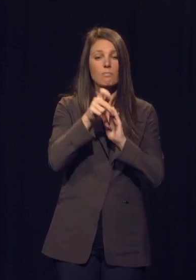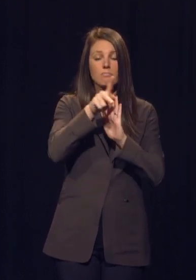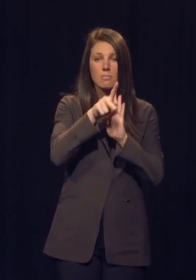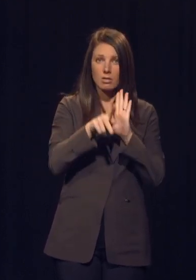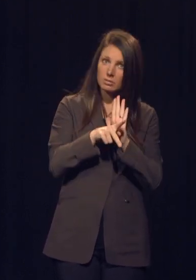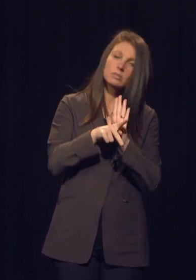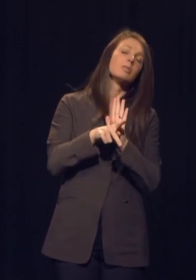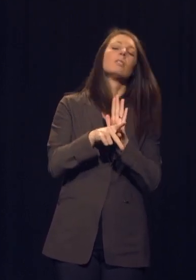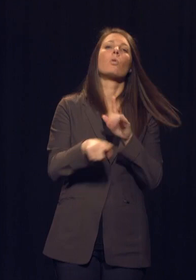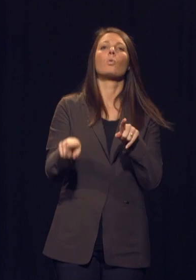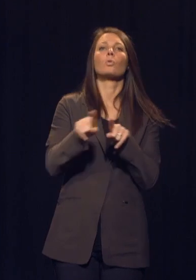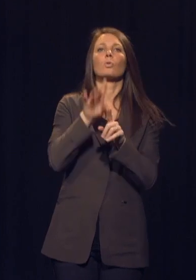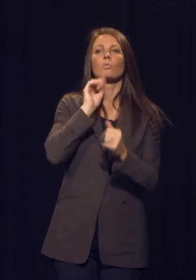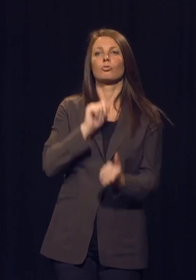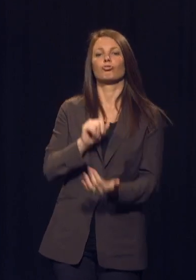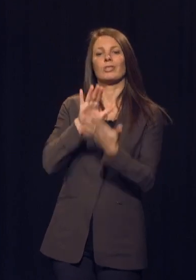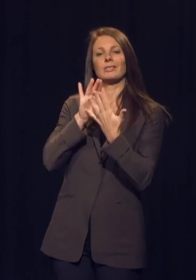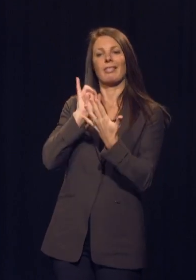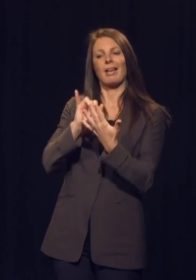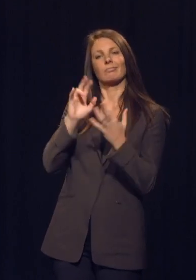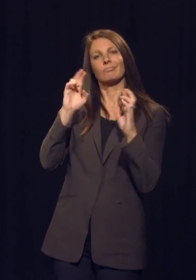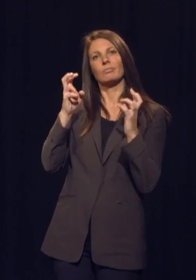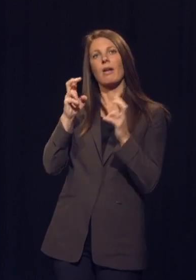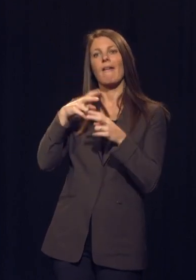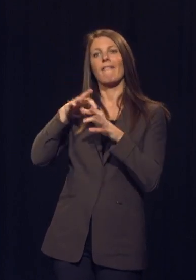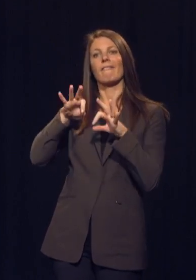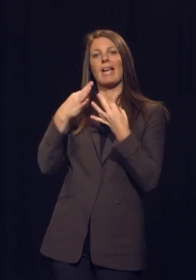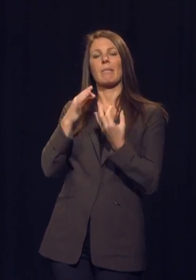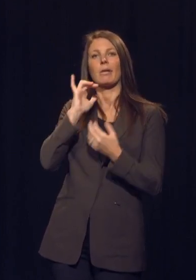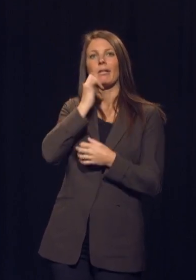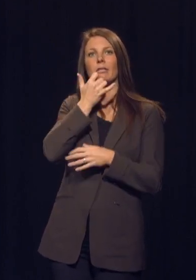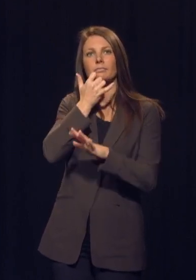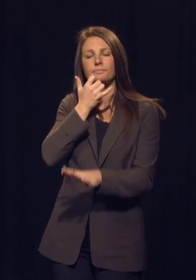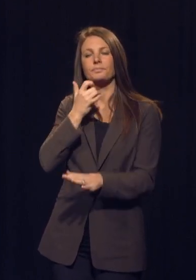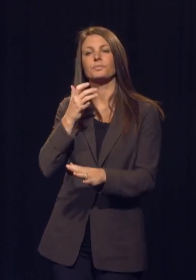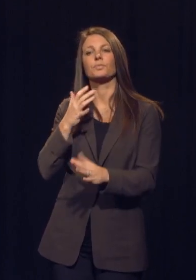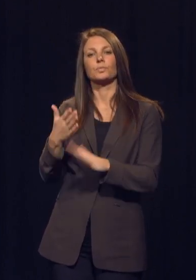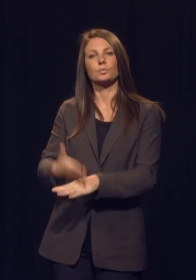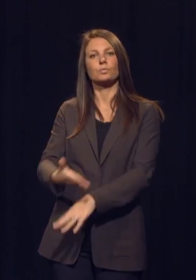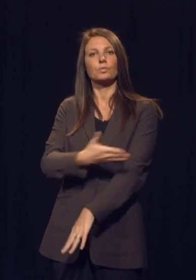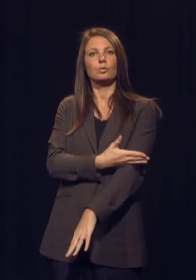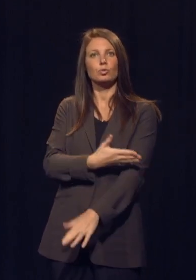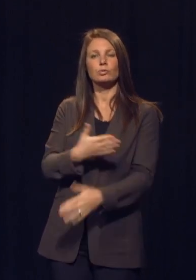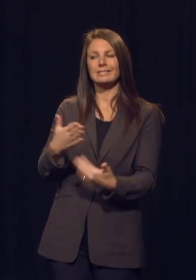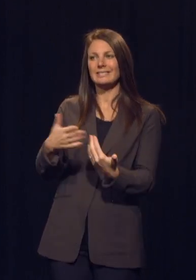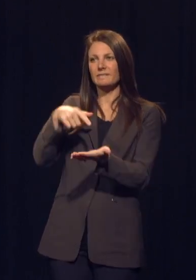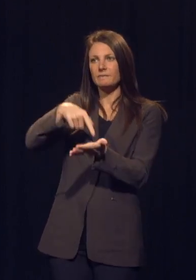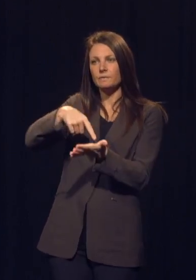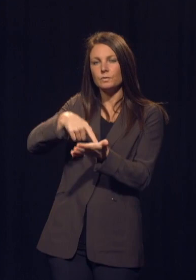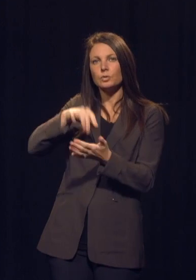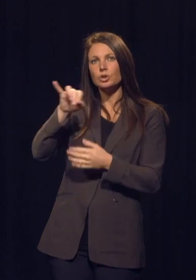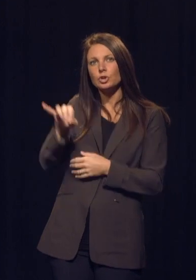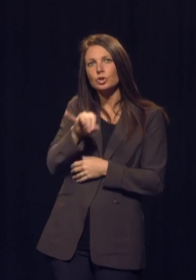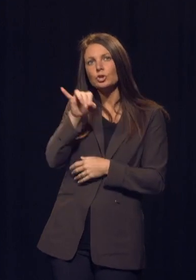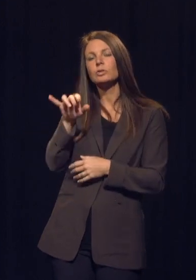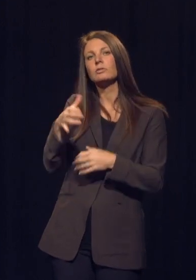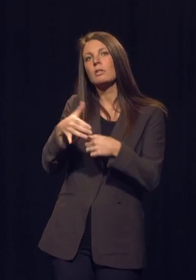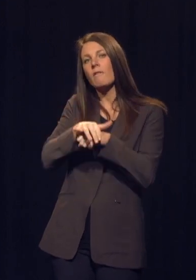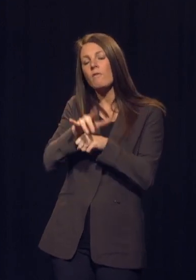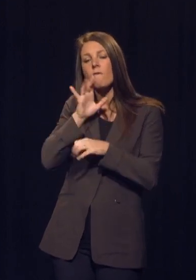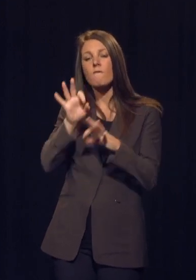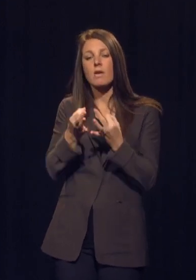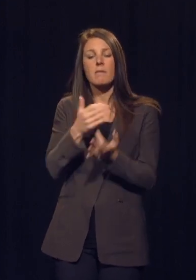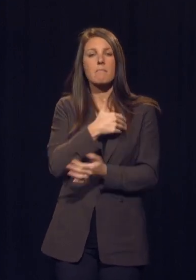will address the so-called family glitch to improve affordability of health insurance for family members